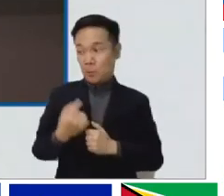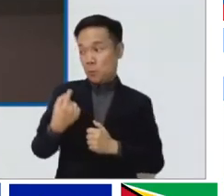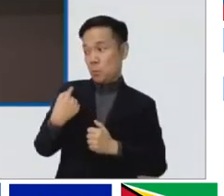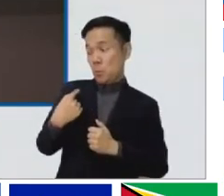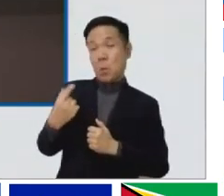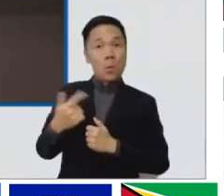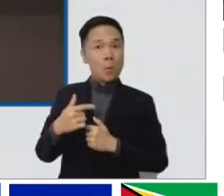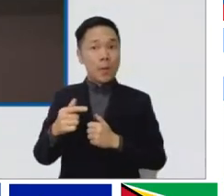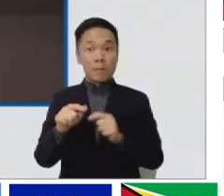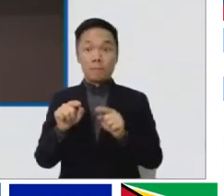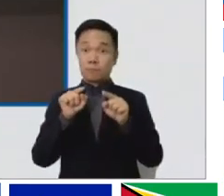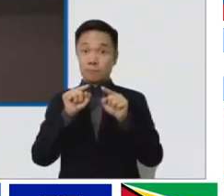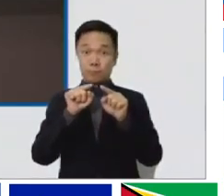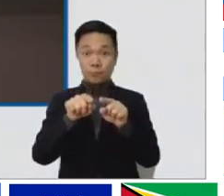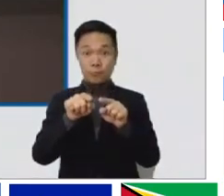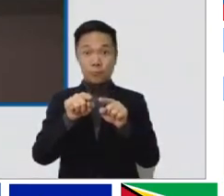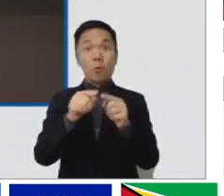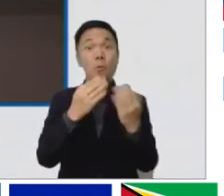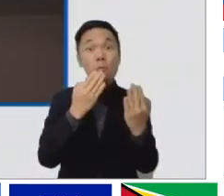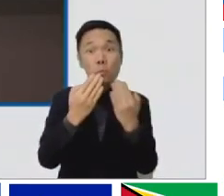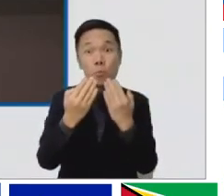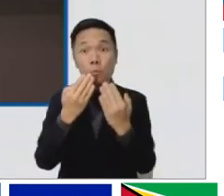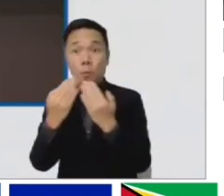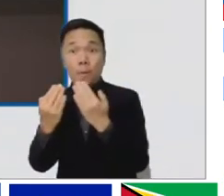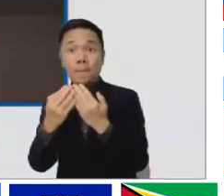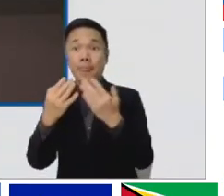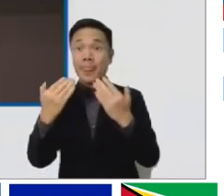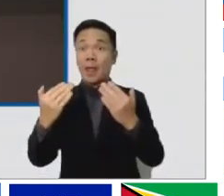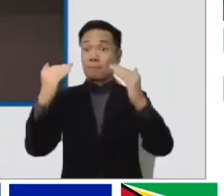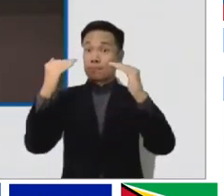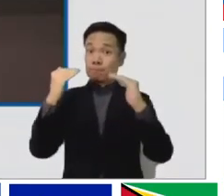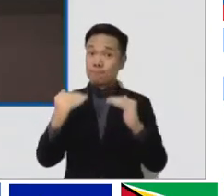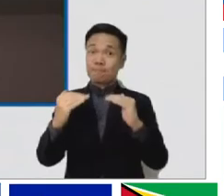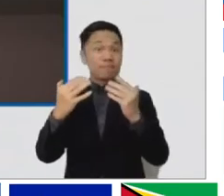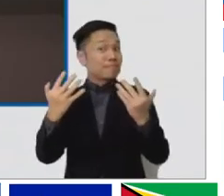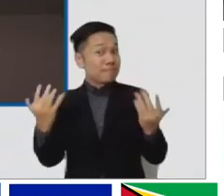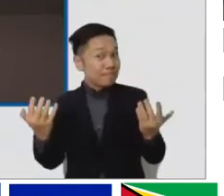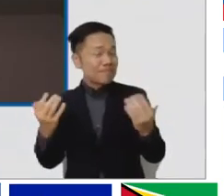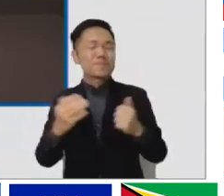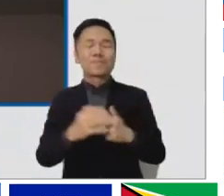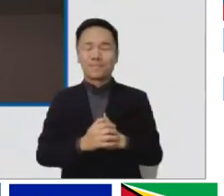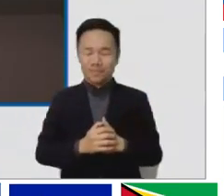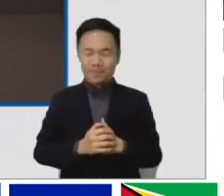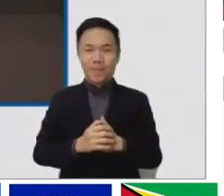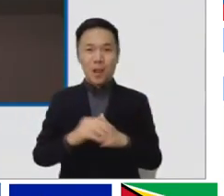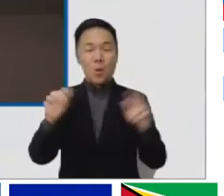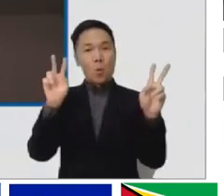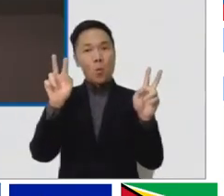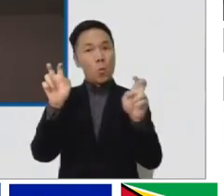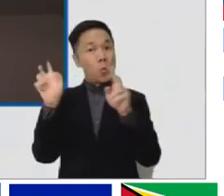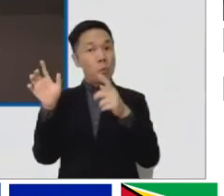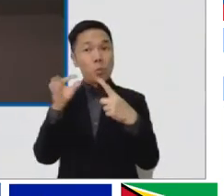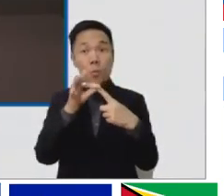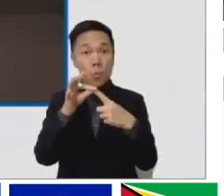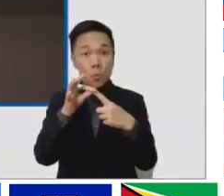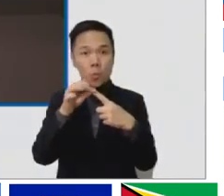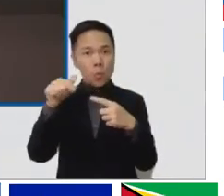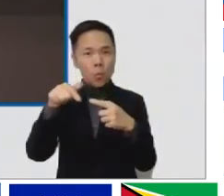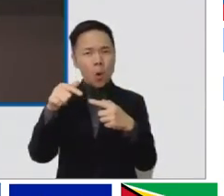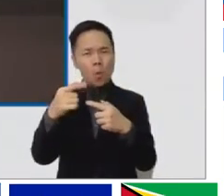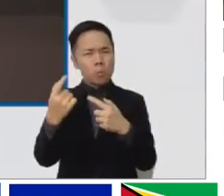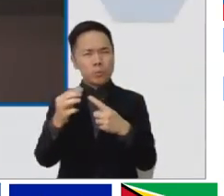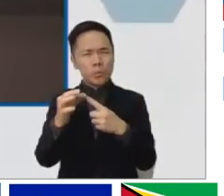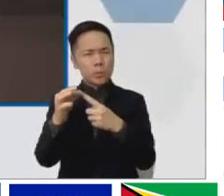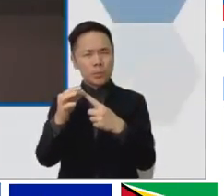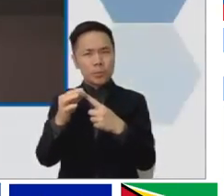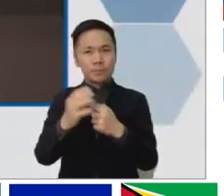to two special sessions. Our special session is extremely important when we consider the fact that Jamaica is the first Caribbean